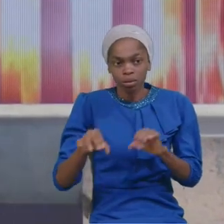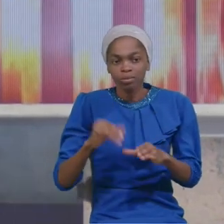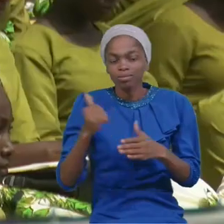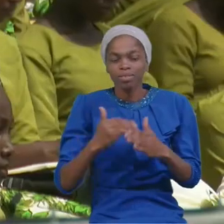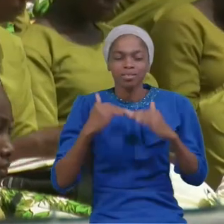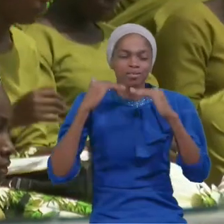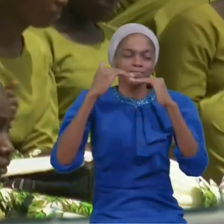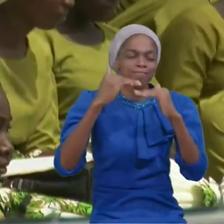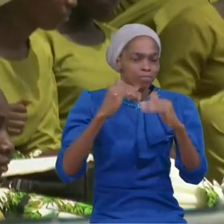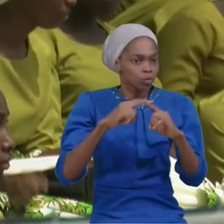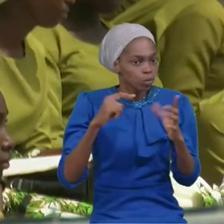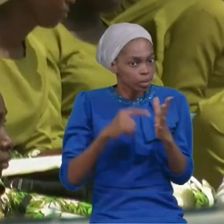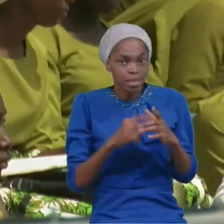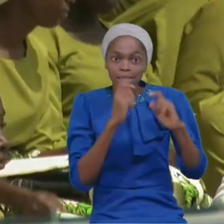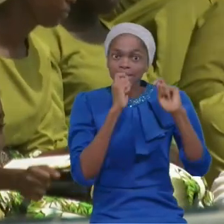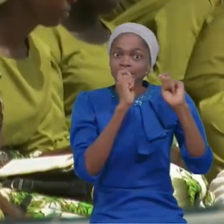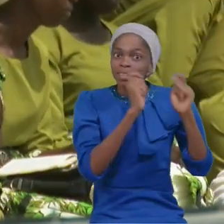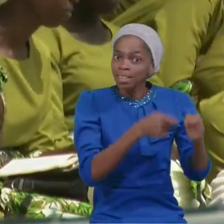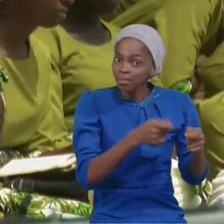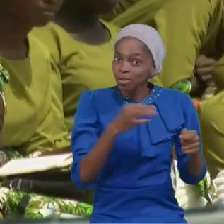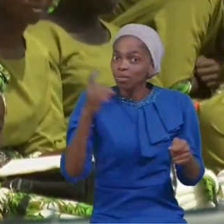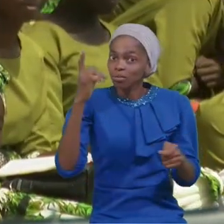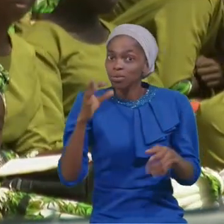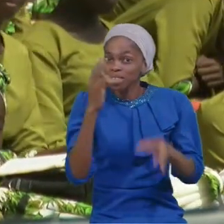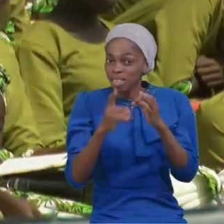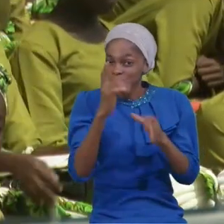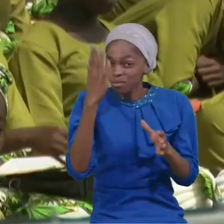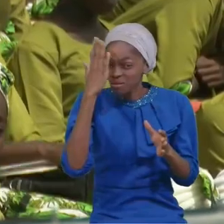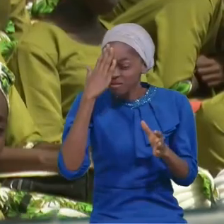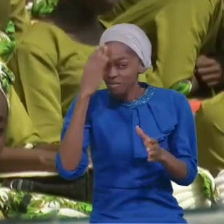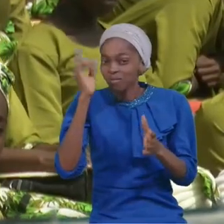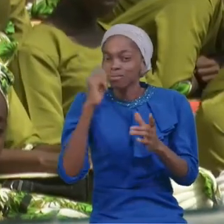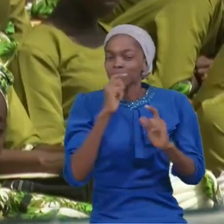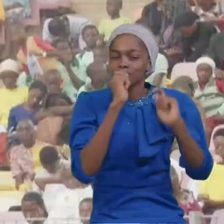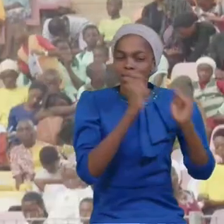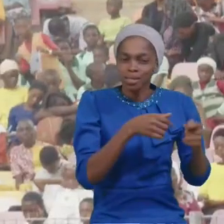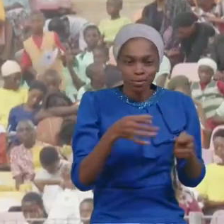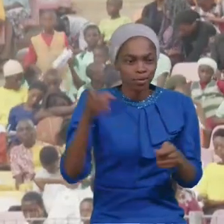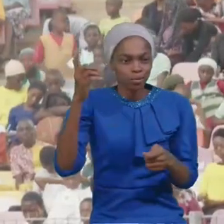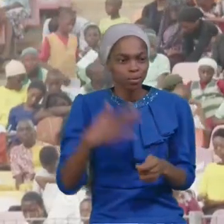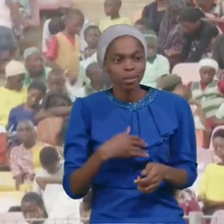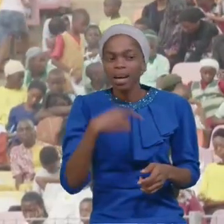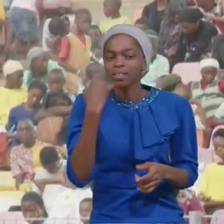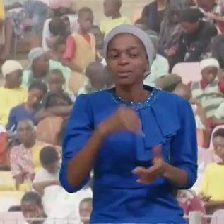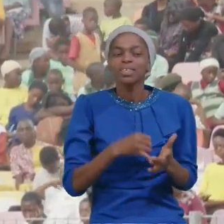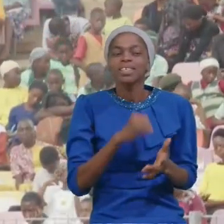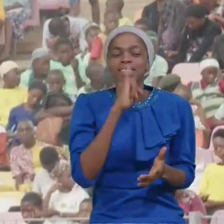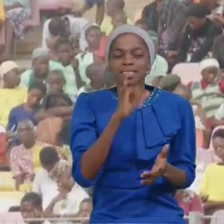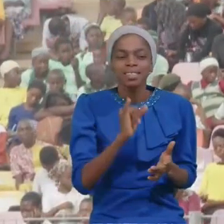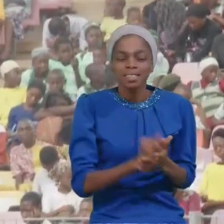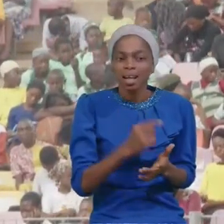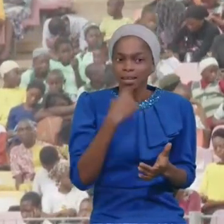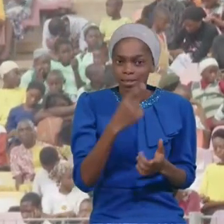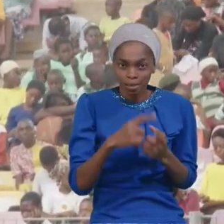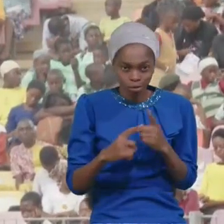of God, and who is it that says to thee, give me to drink,